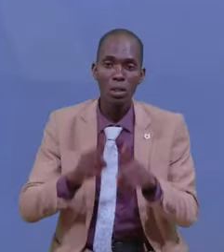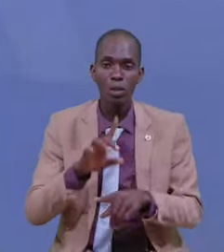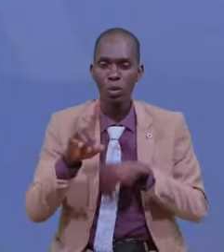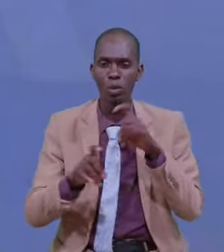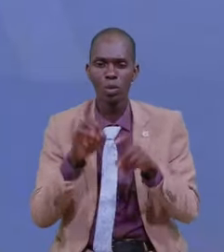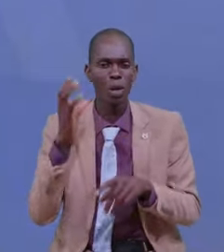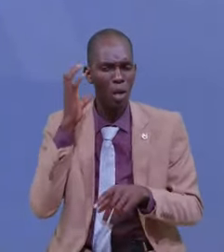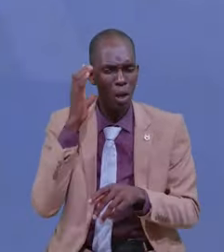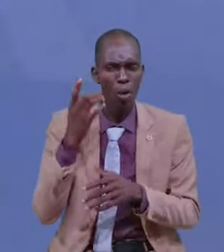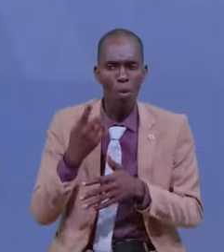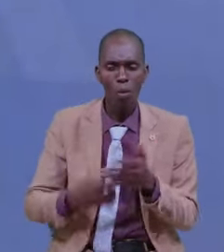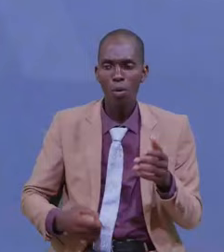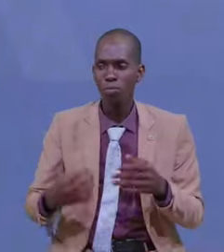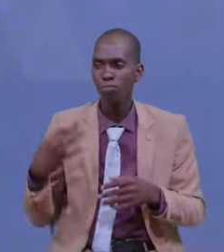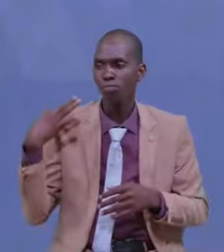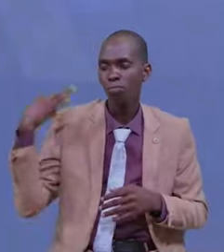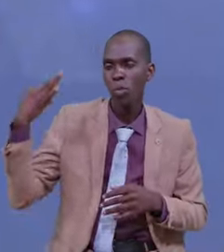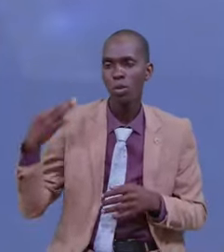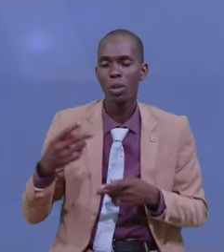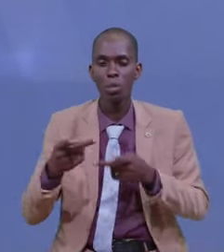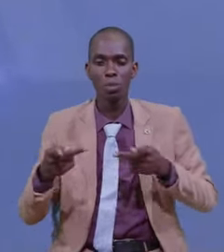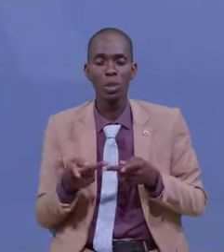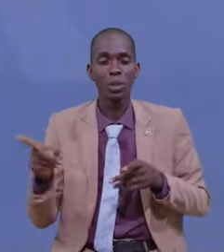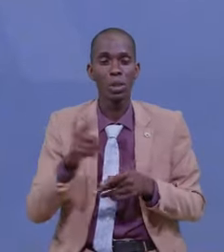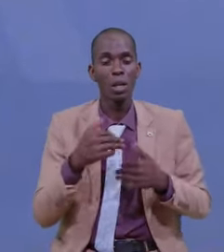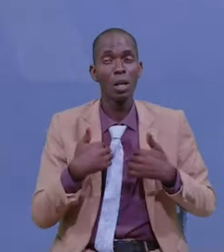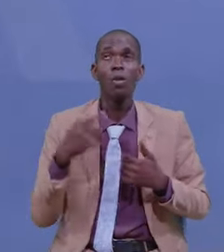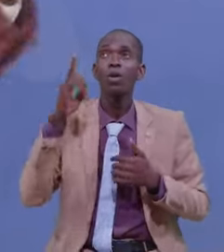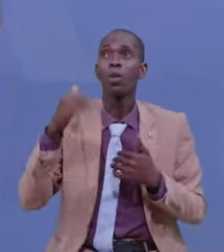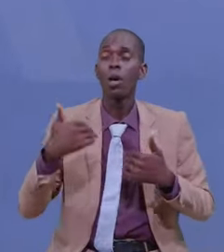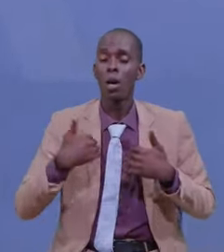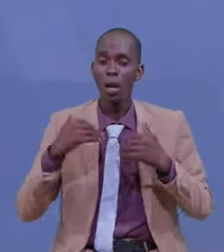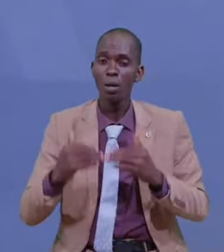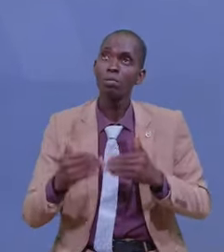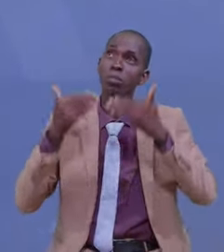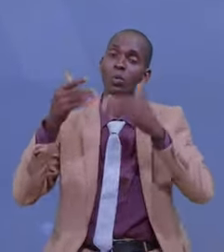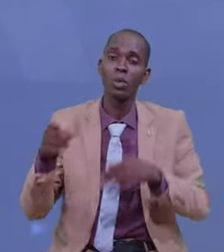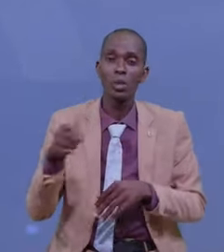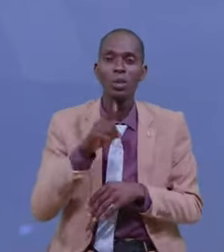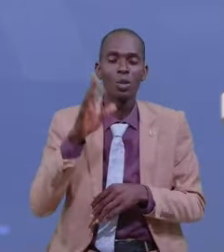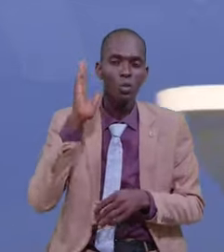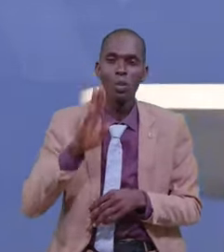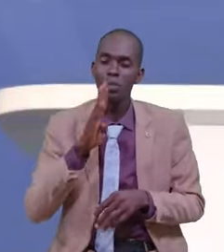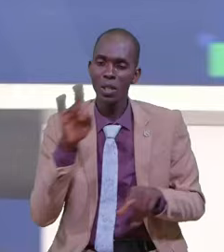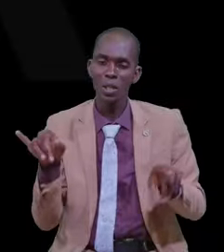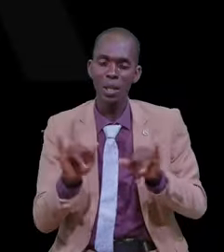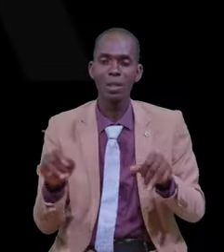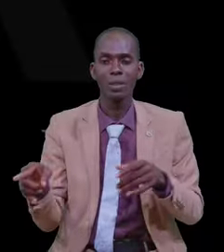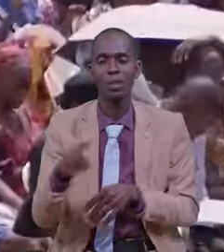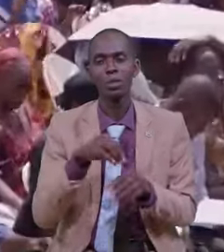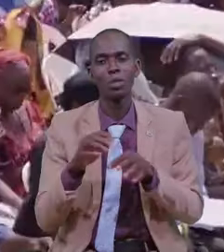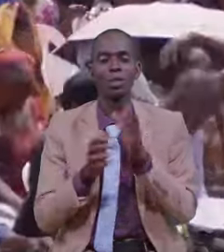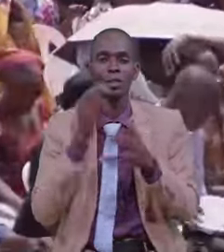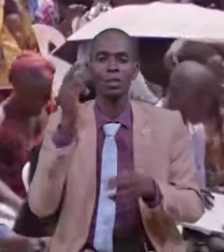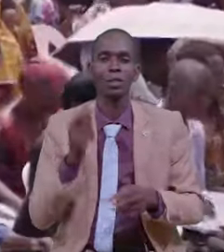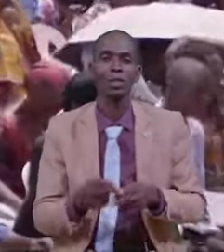qualifications. God has promoted them. You'll be their companions in Jesus' name.